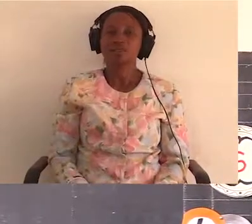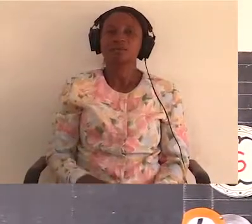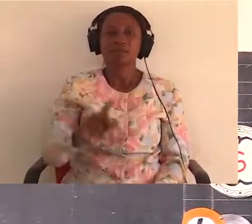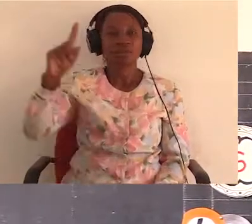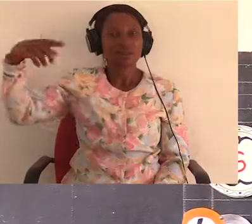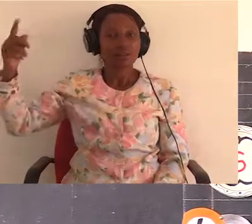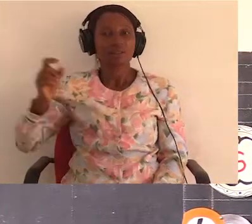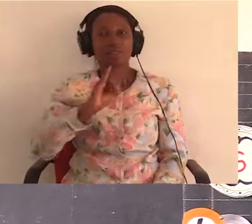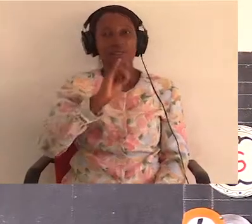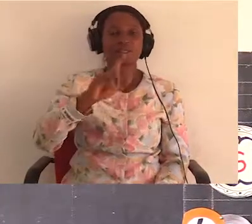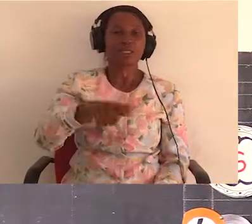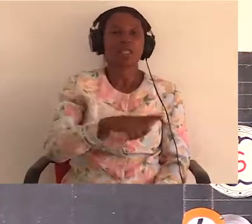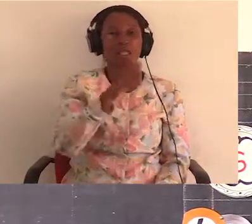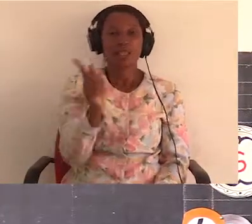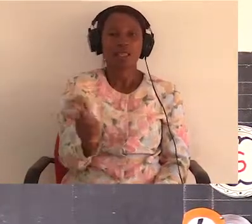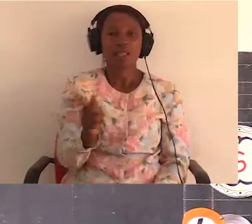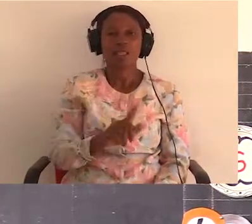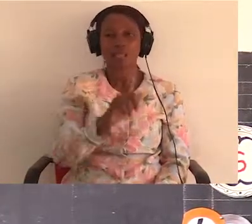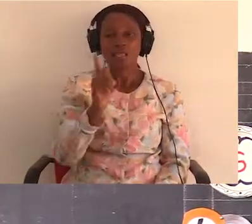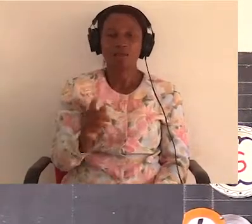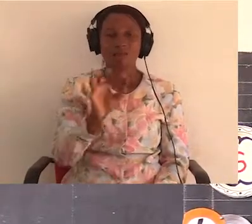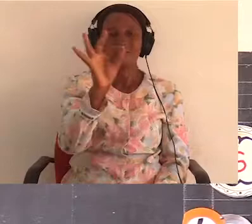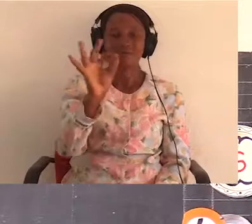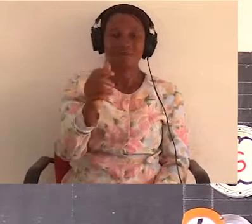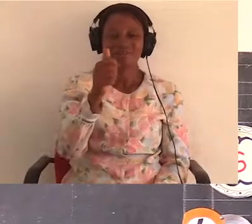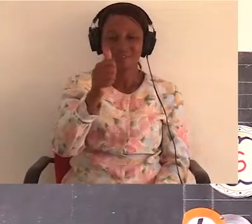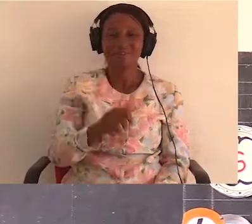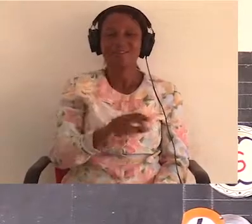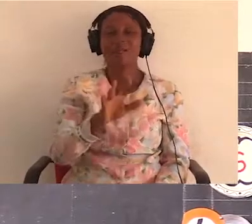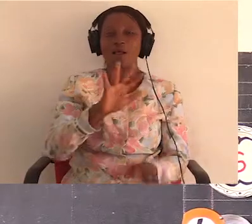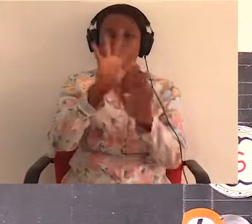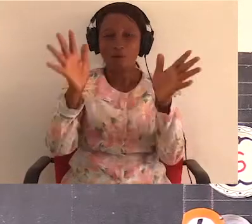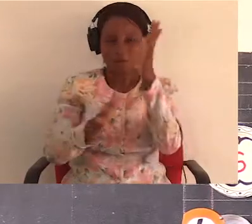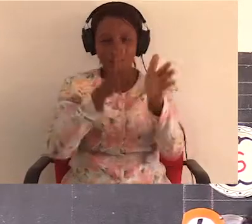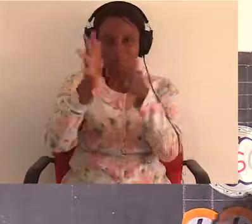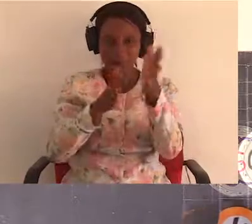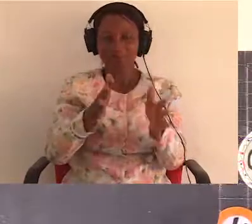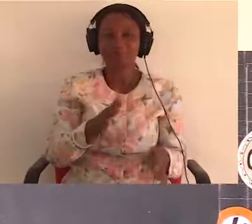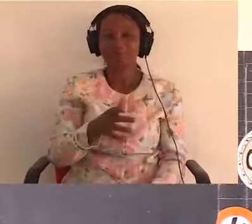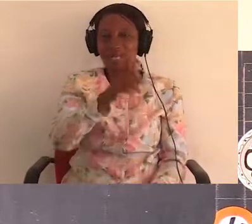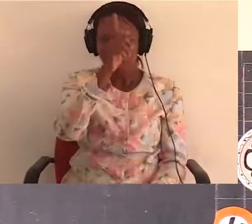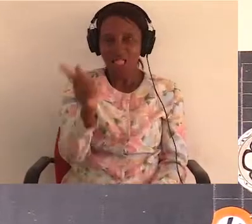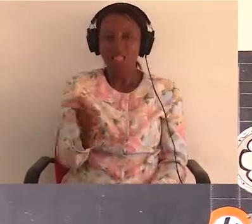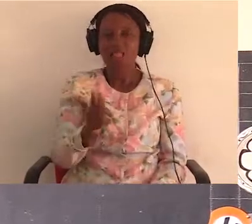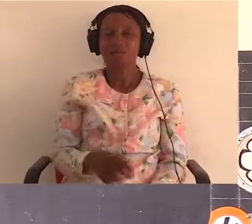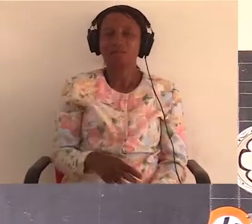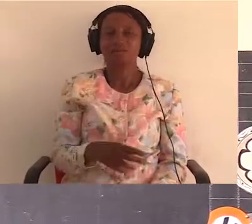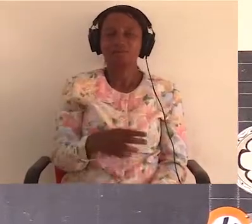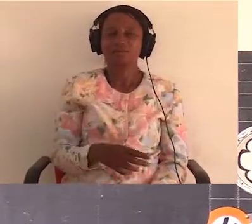is g. Very good. Let's all say the sound. We're going to look at the